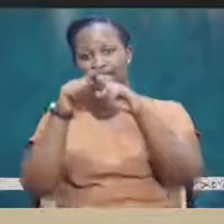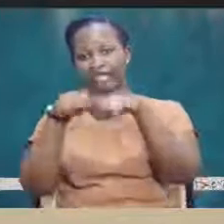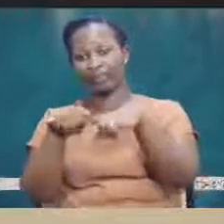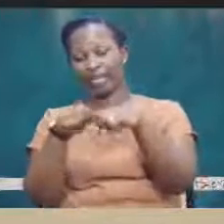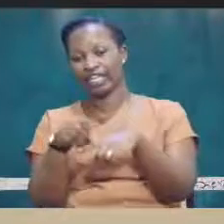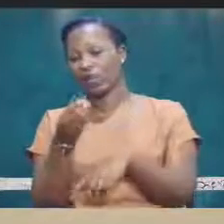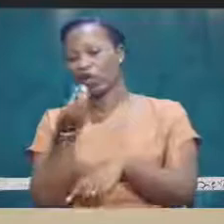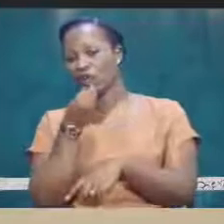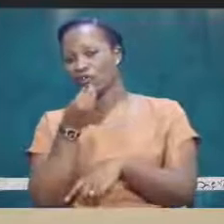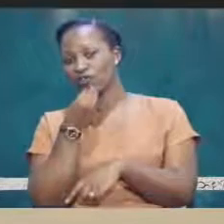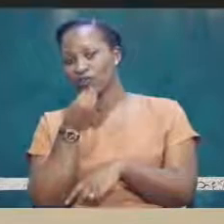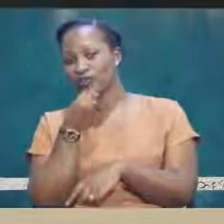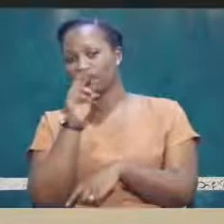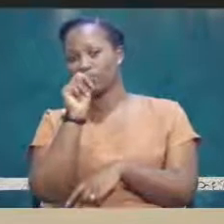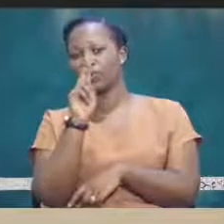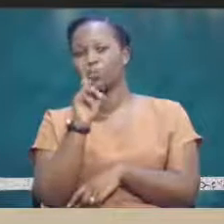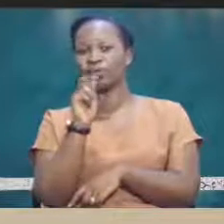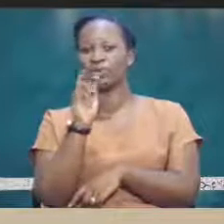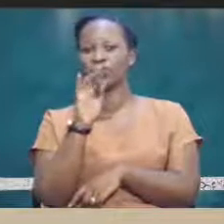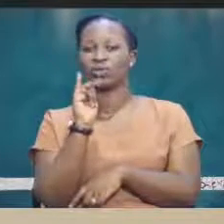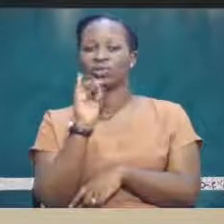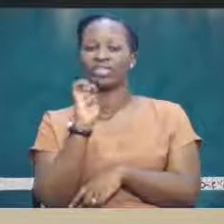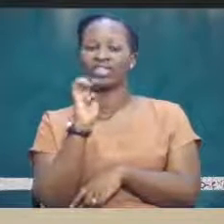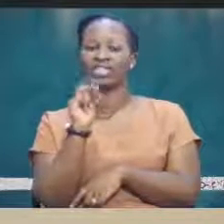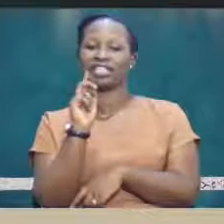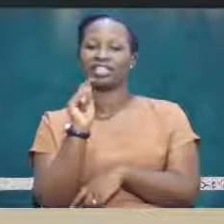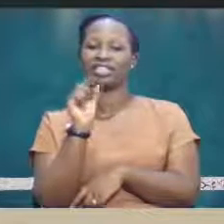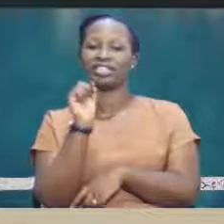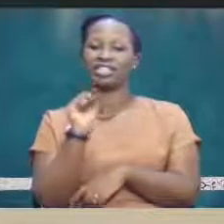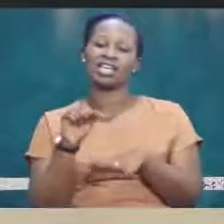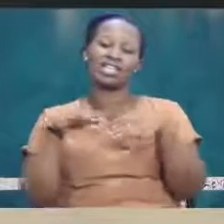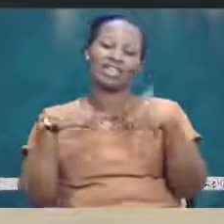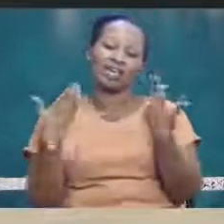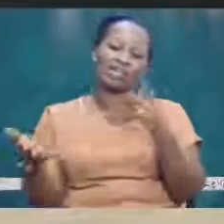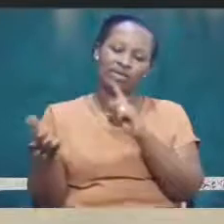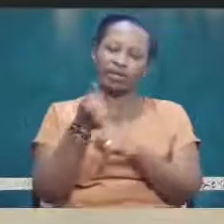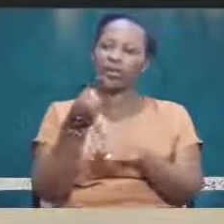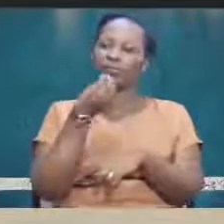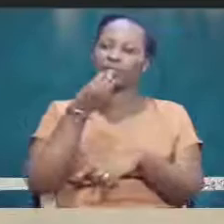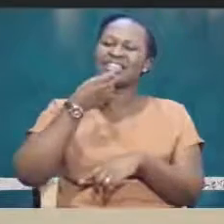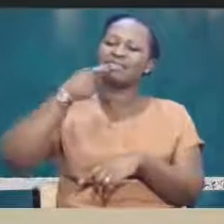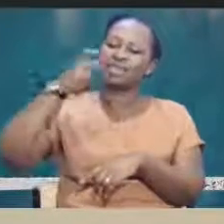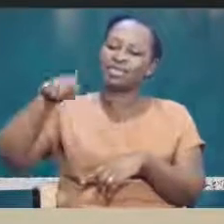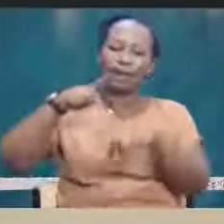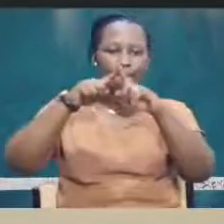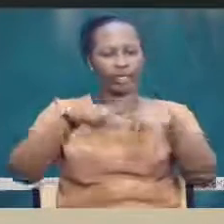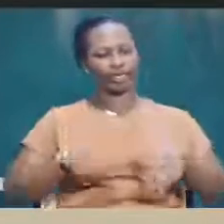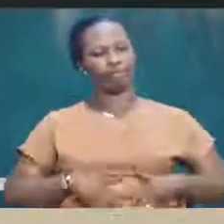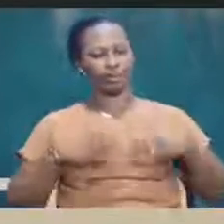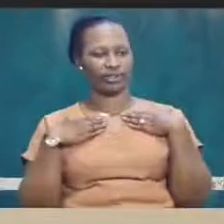depending on food nutrients or getting food nutrients which are needed by the